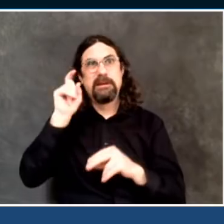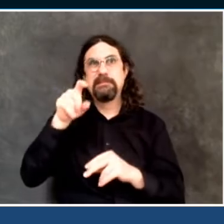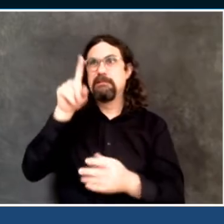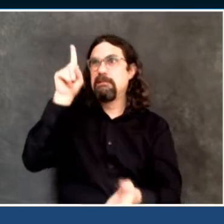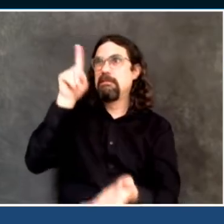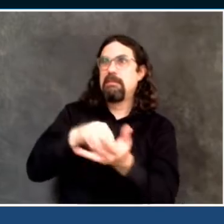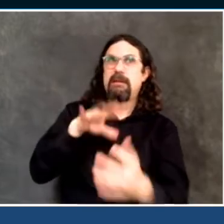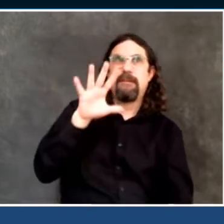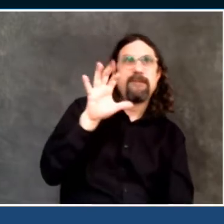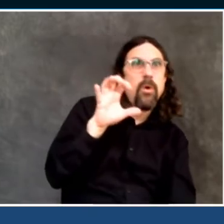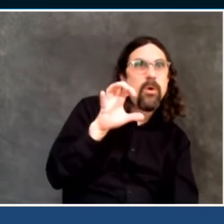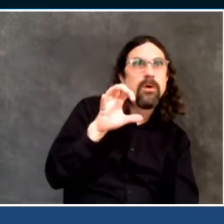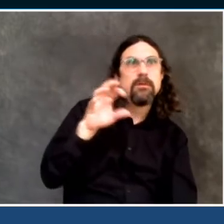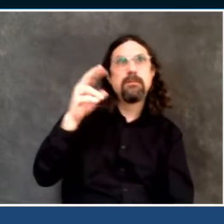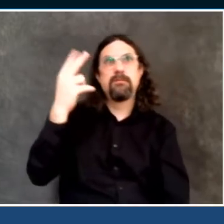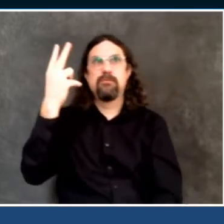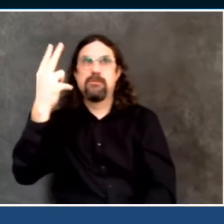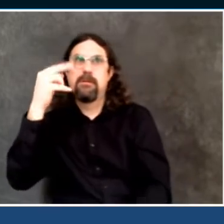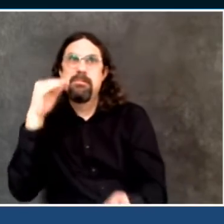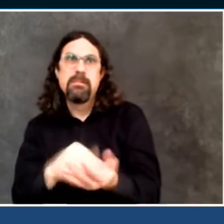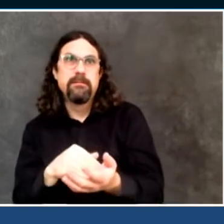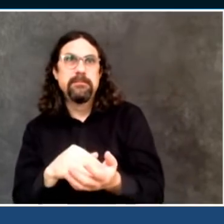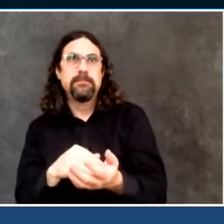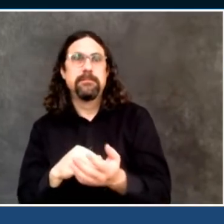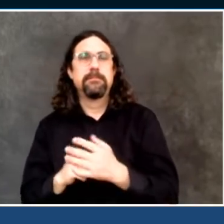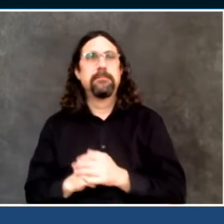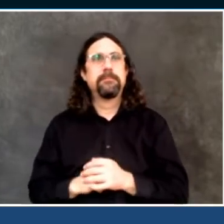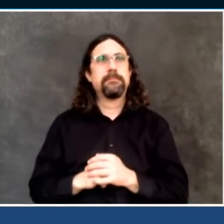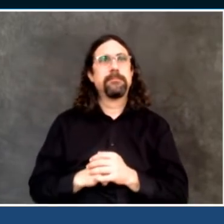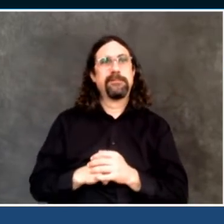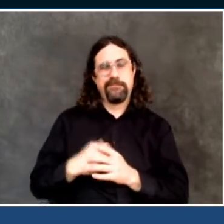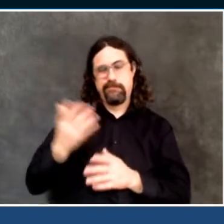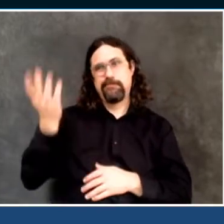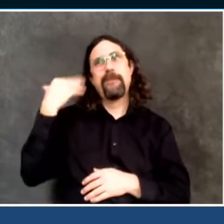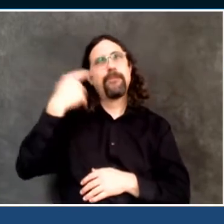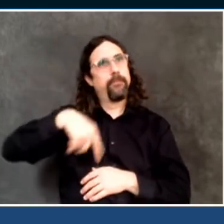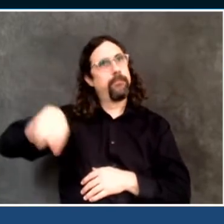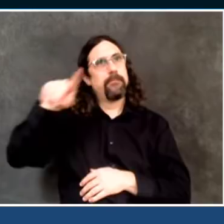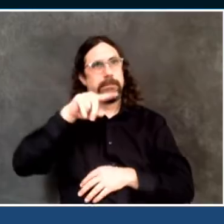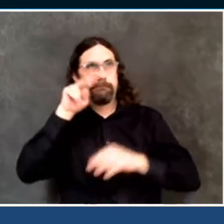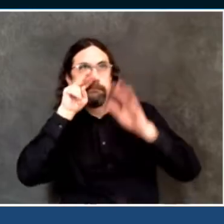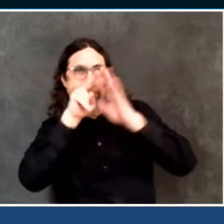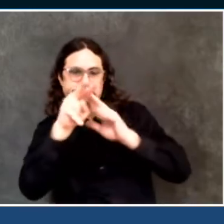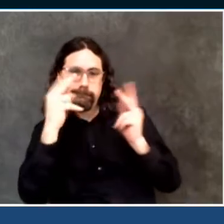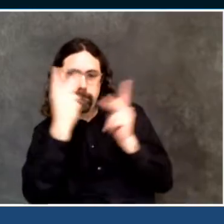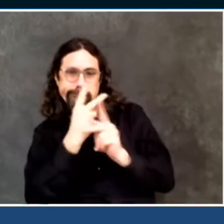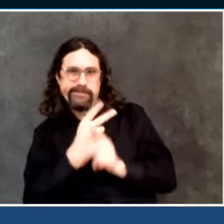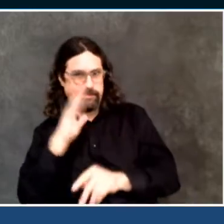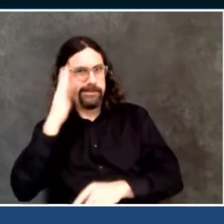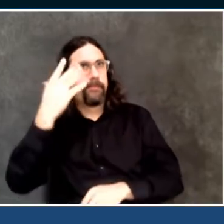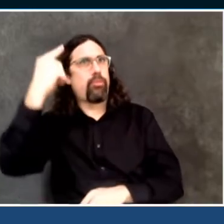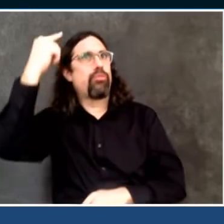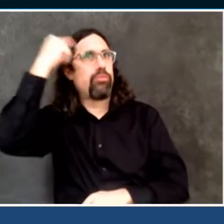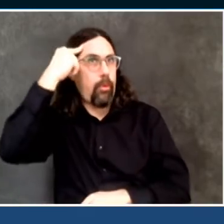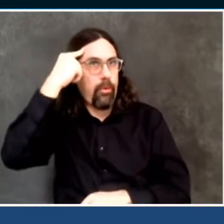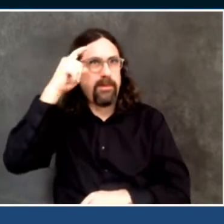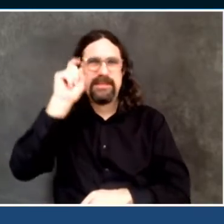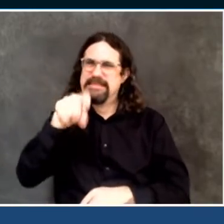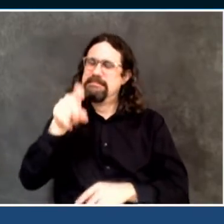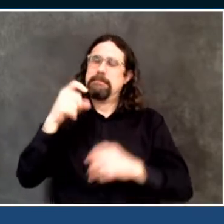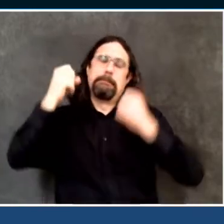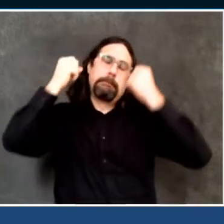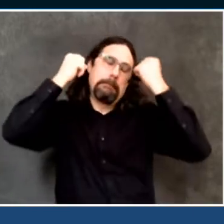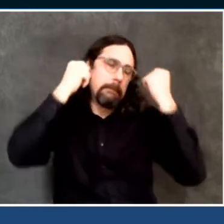number of ventilators just to keep the hospital system running, just to save the lives that could be saved. That number went down, and it's gone down